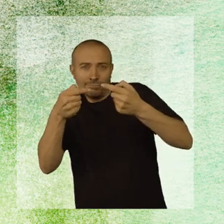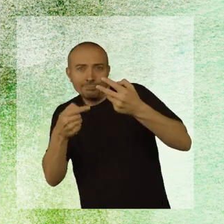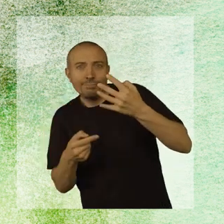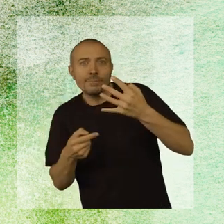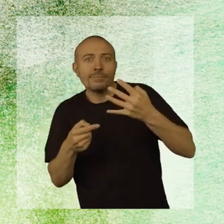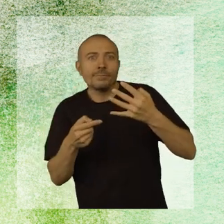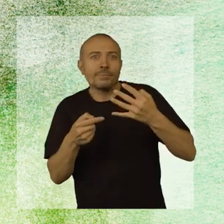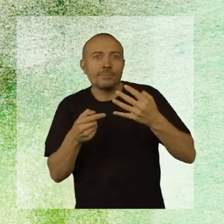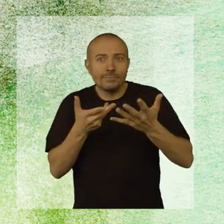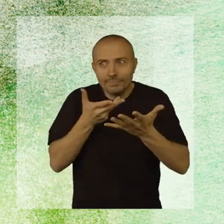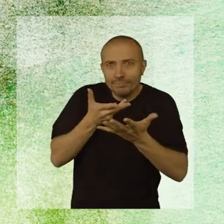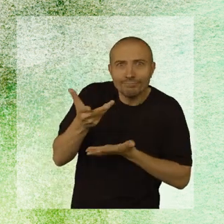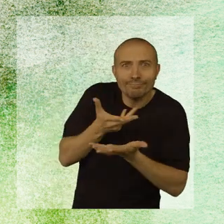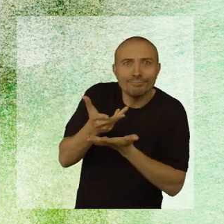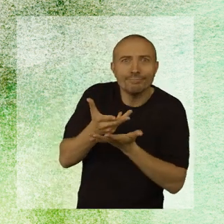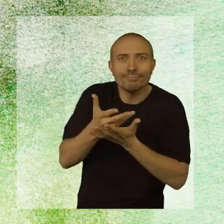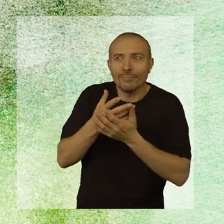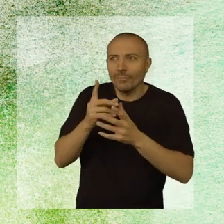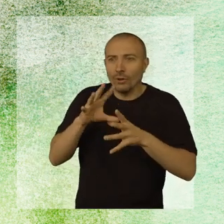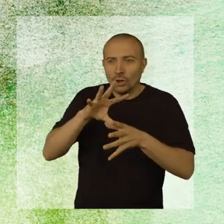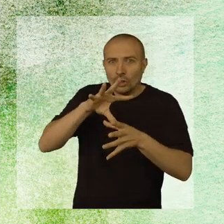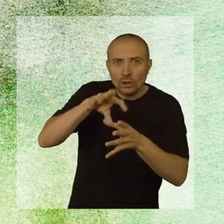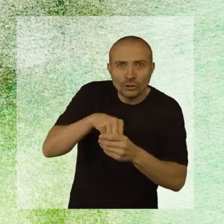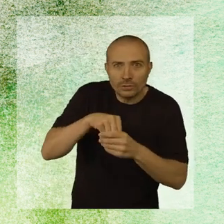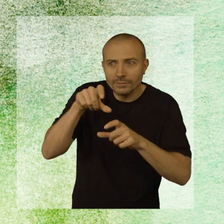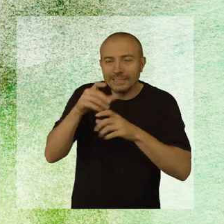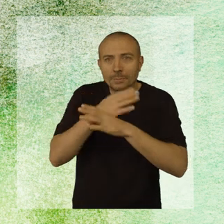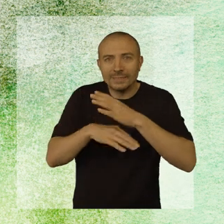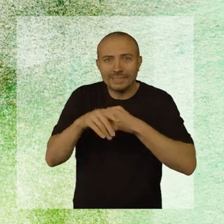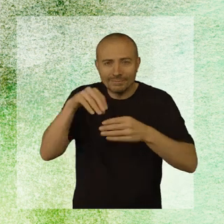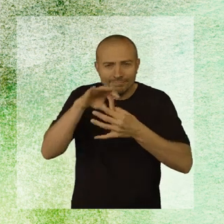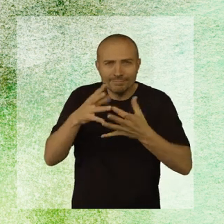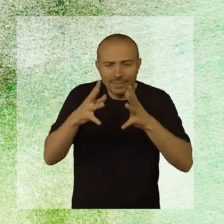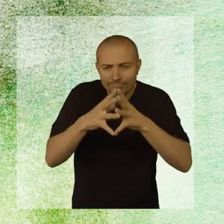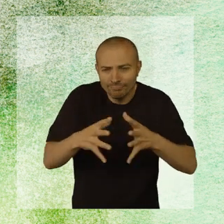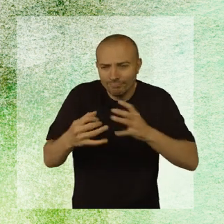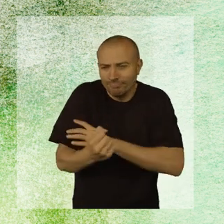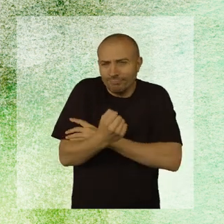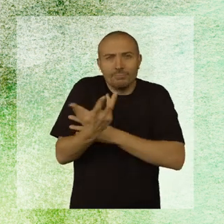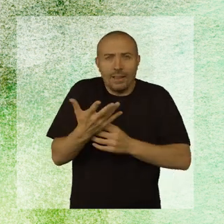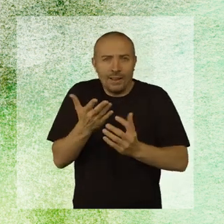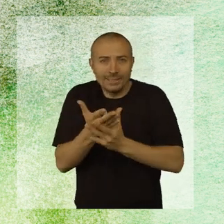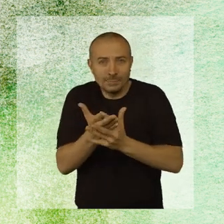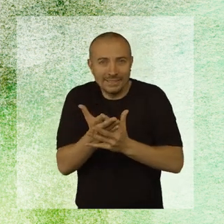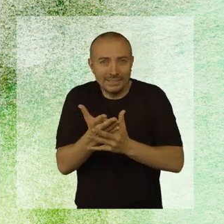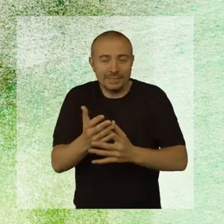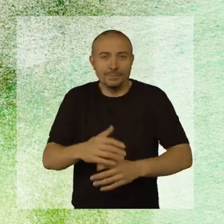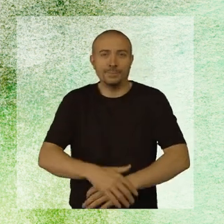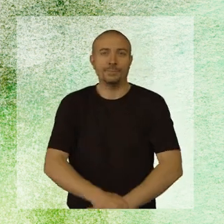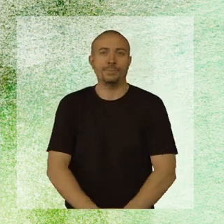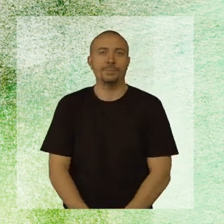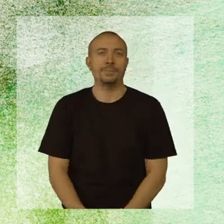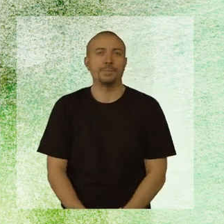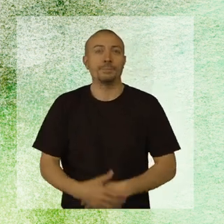the climate crisis, but also to enhance inclusion of people with disabilities, to